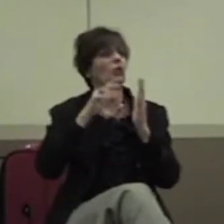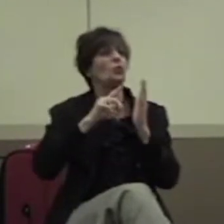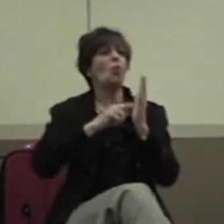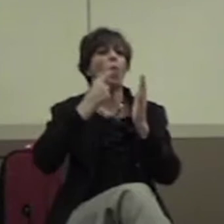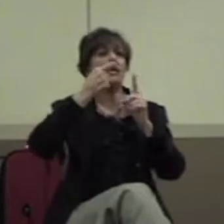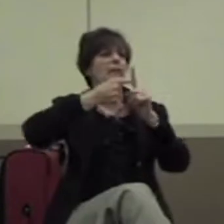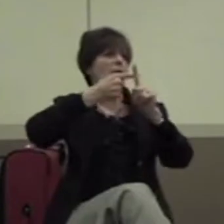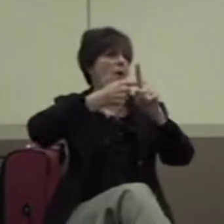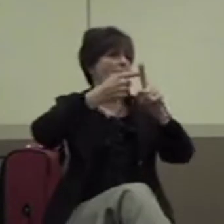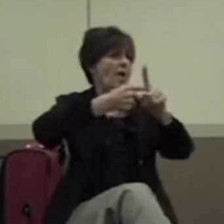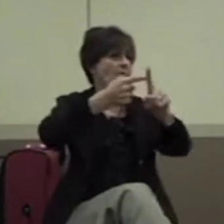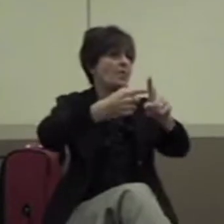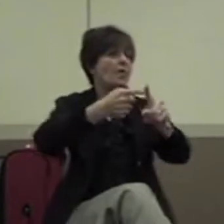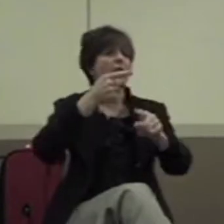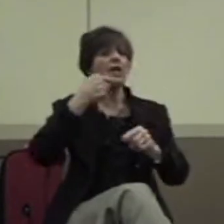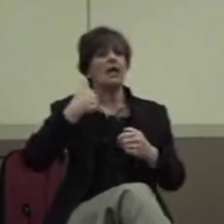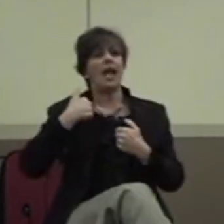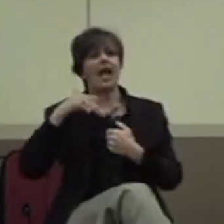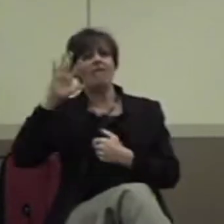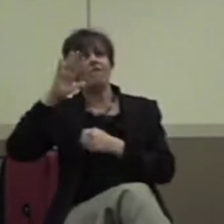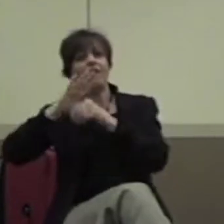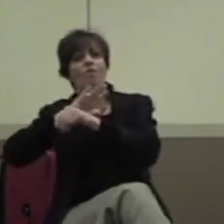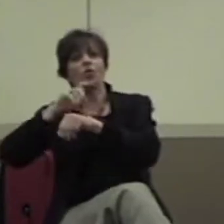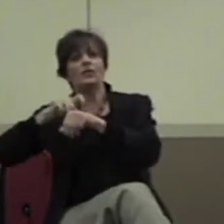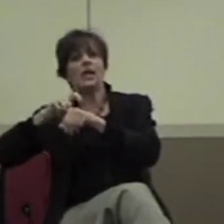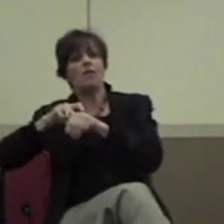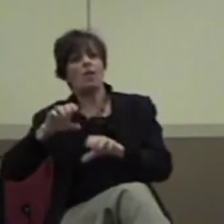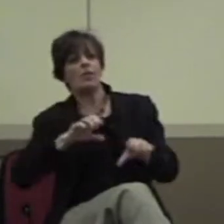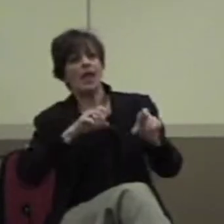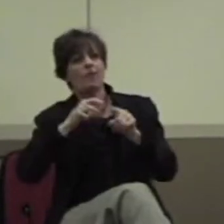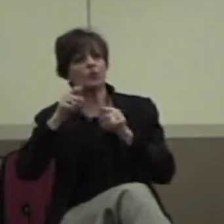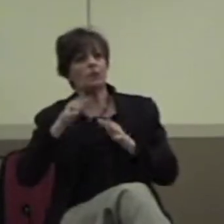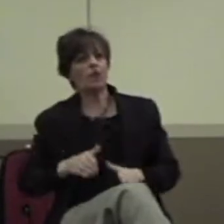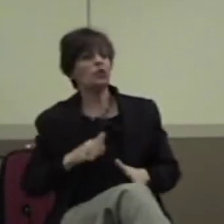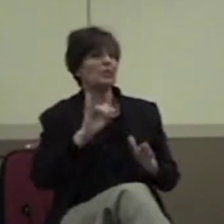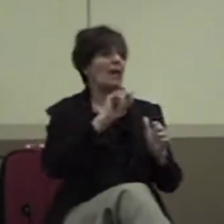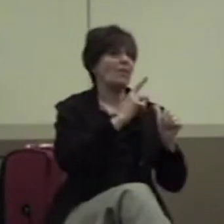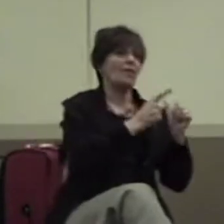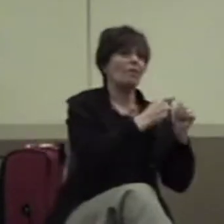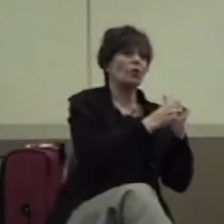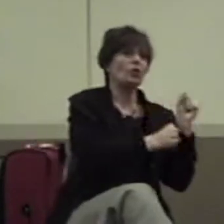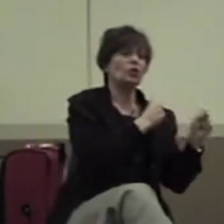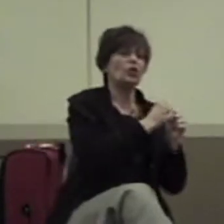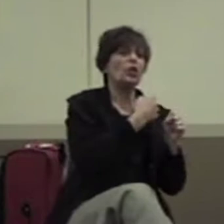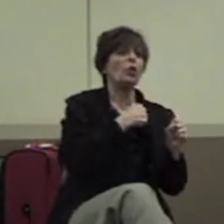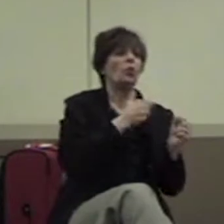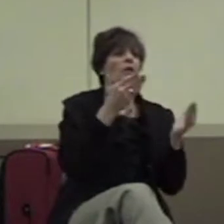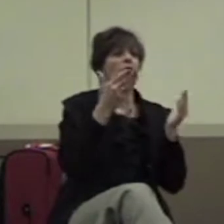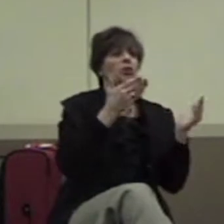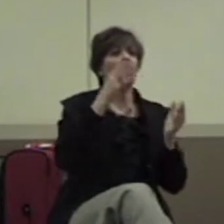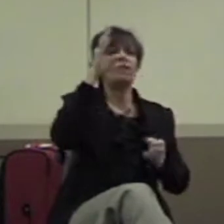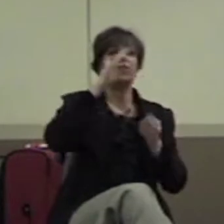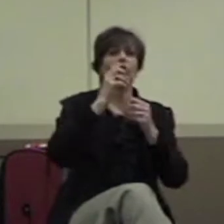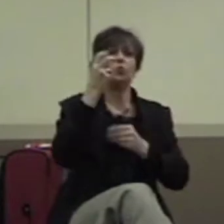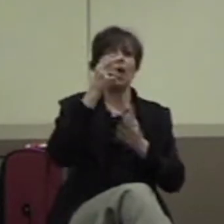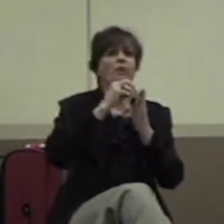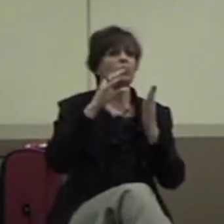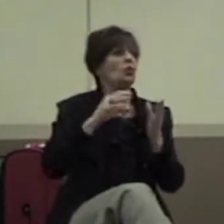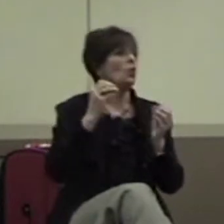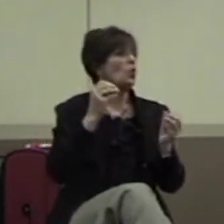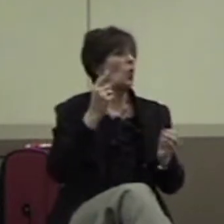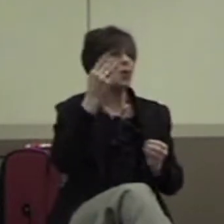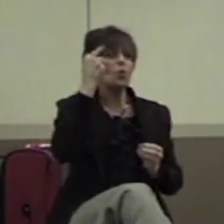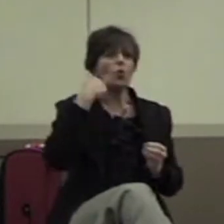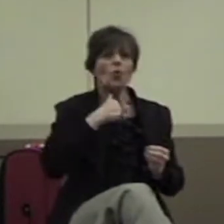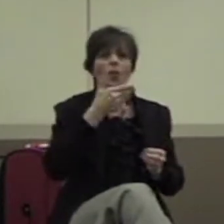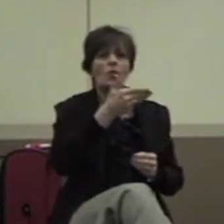students once per month because I had 5 full-time behavior specialists. The very first year, we served 12 students because nobody